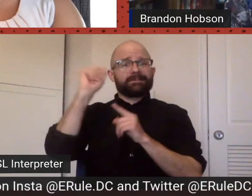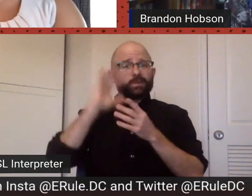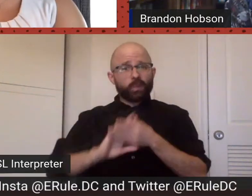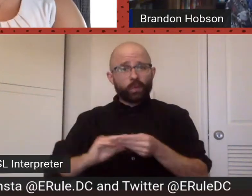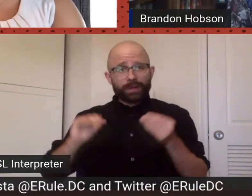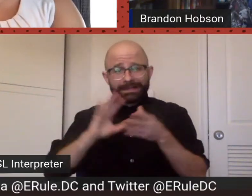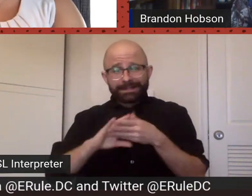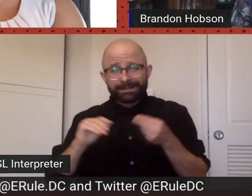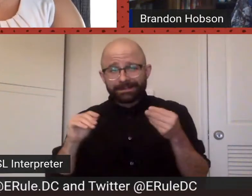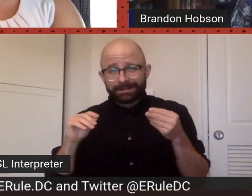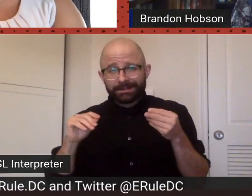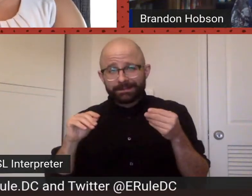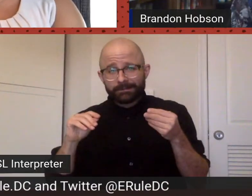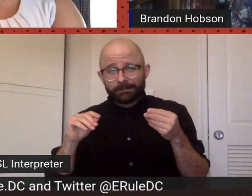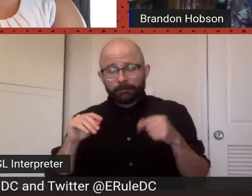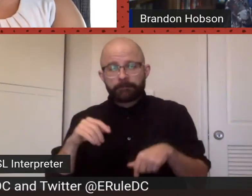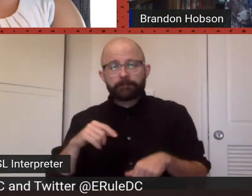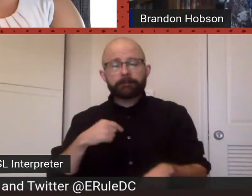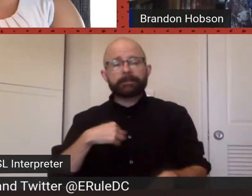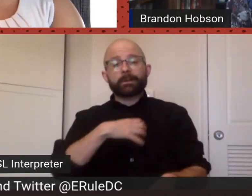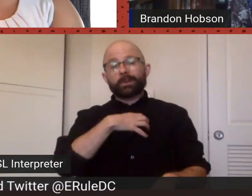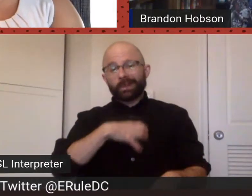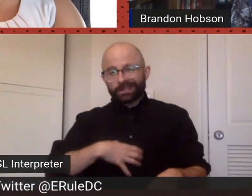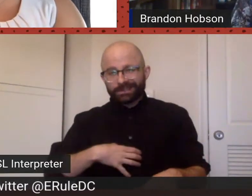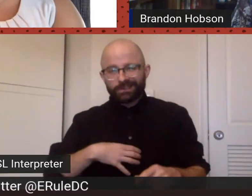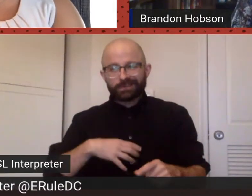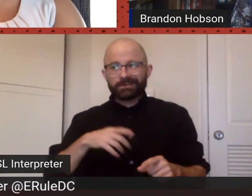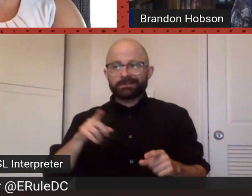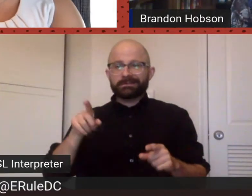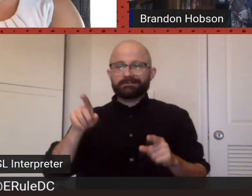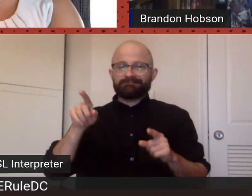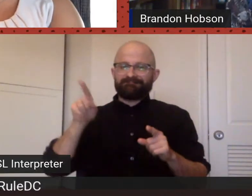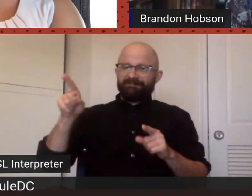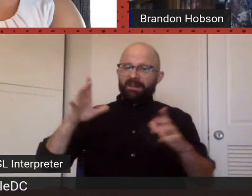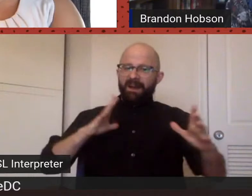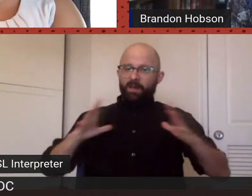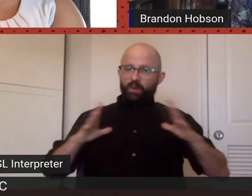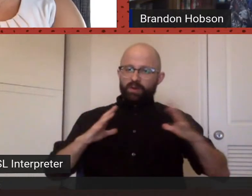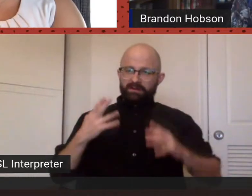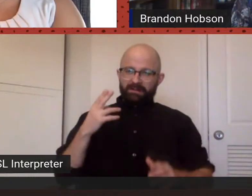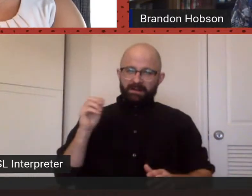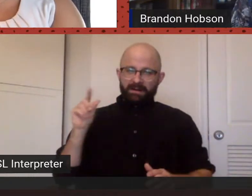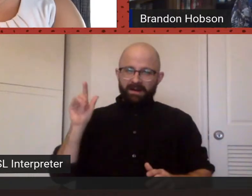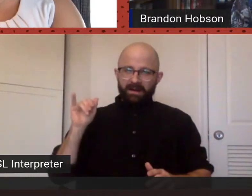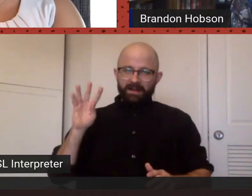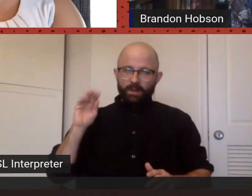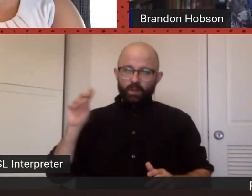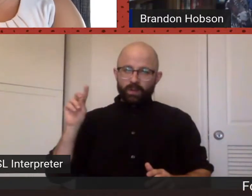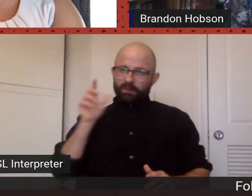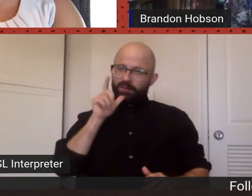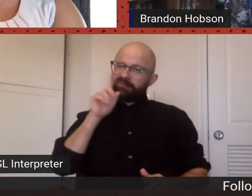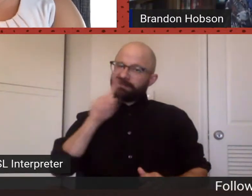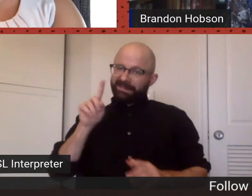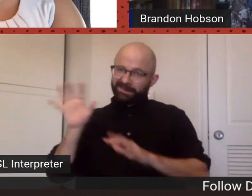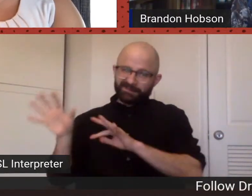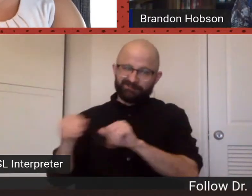And I wish that Hollywood would really, you know, get on board with this. And I'm really happy with my friend